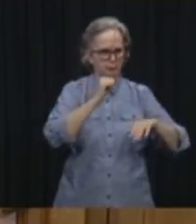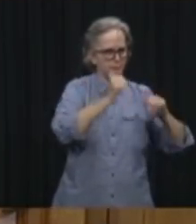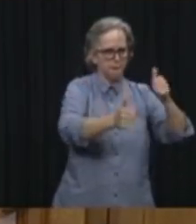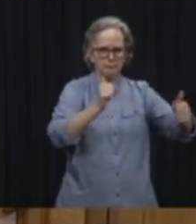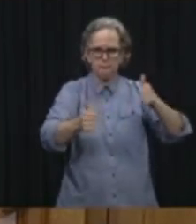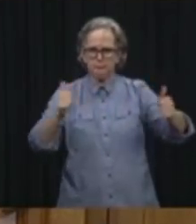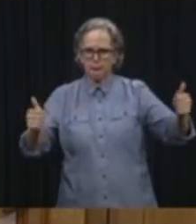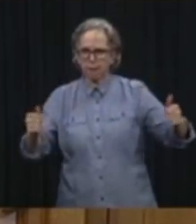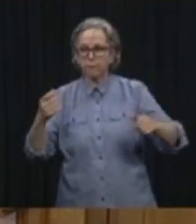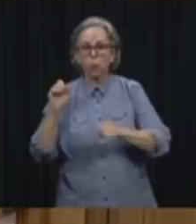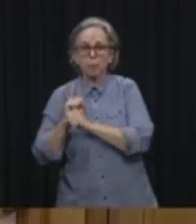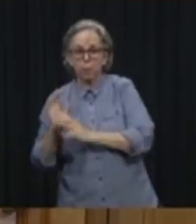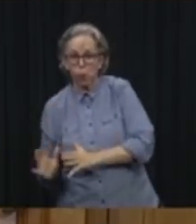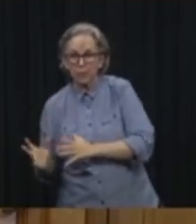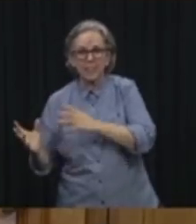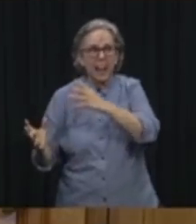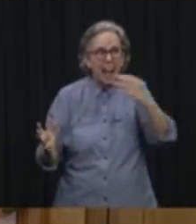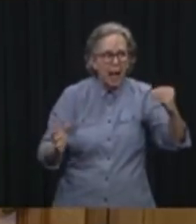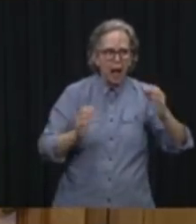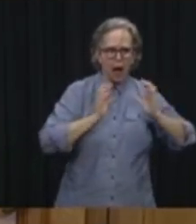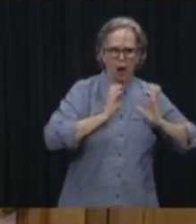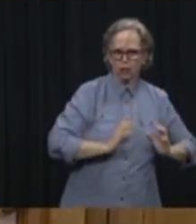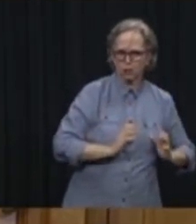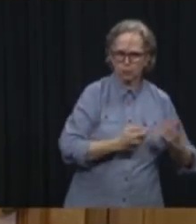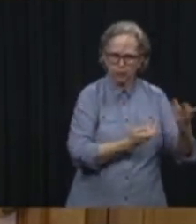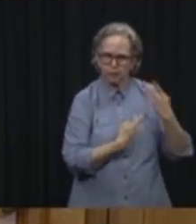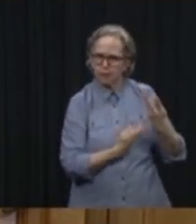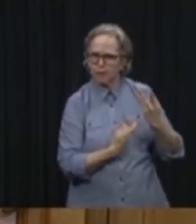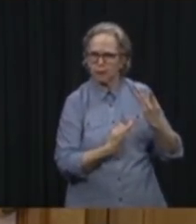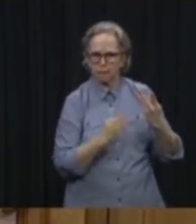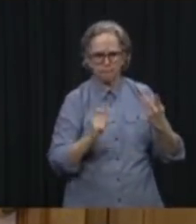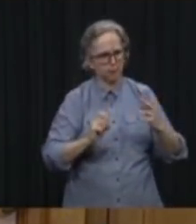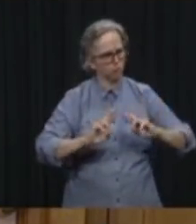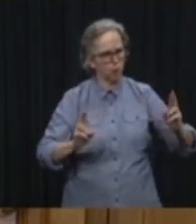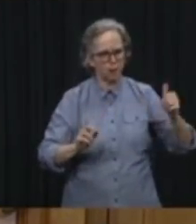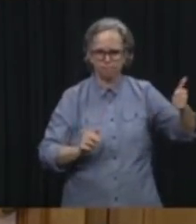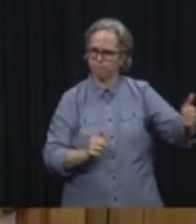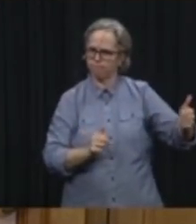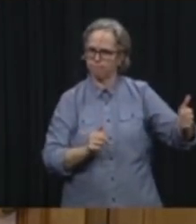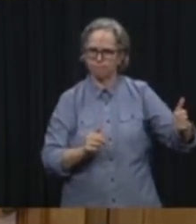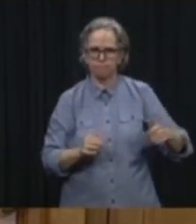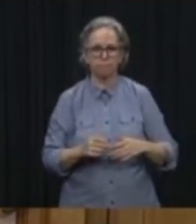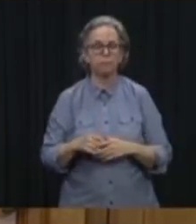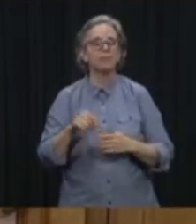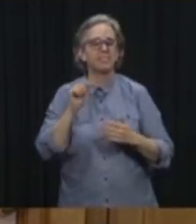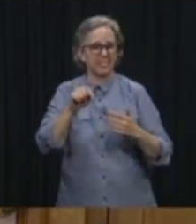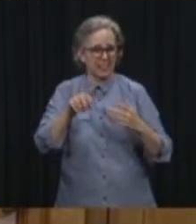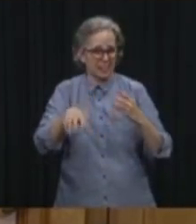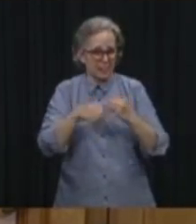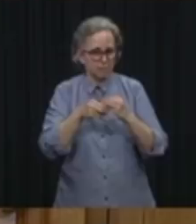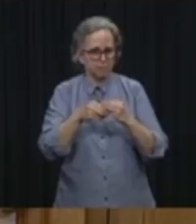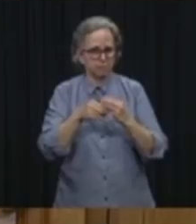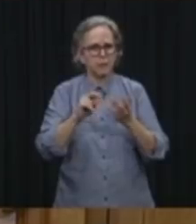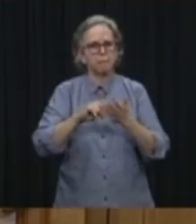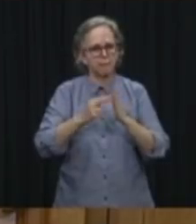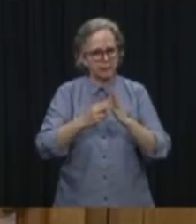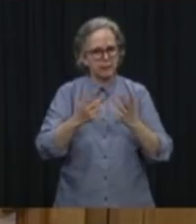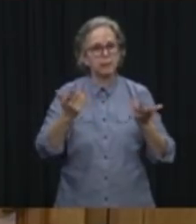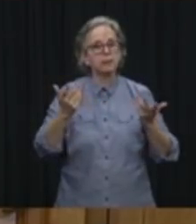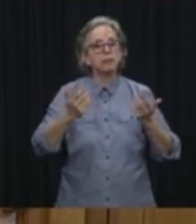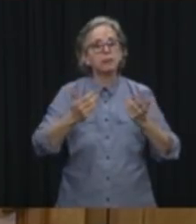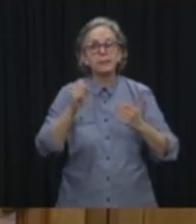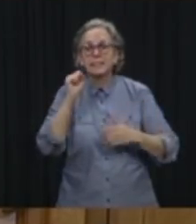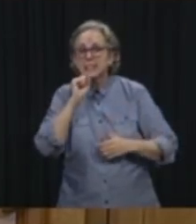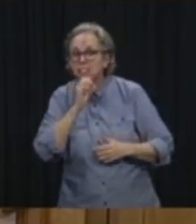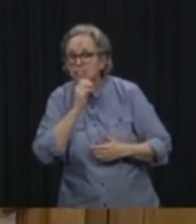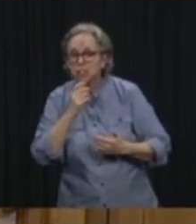customers. Number 3, separate operating hours for vulnerable populations, implementing separate operating hours for the elderly and vulnerable